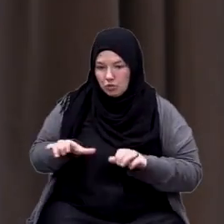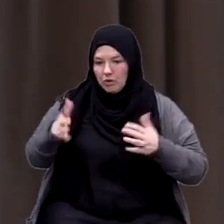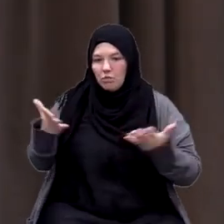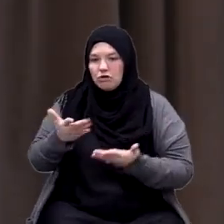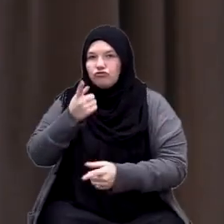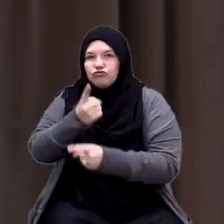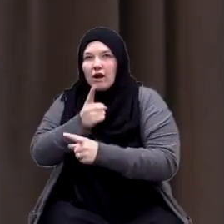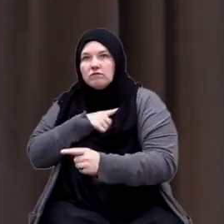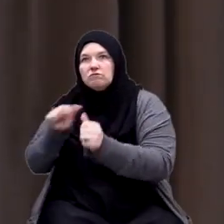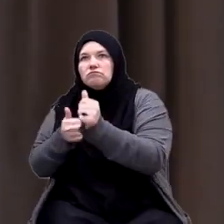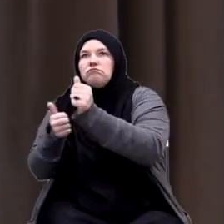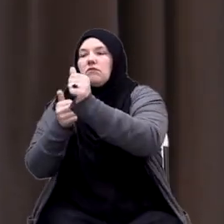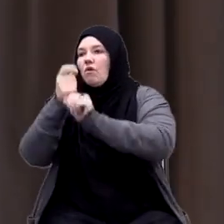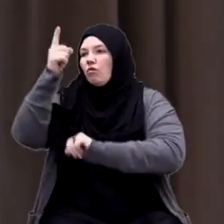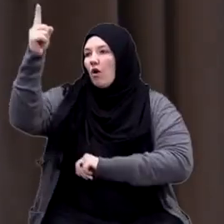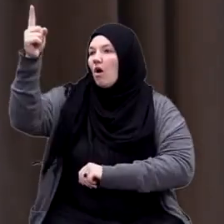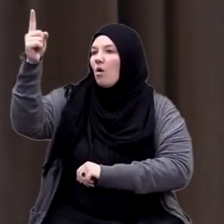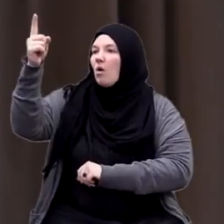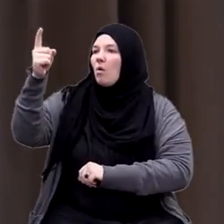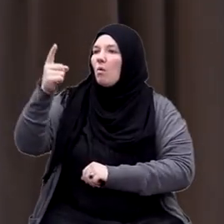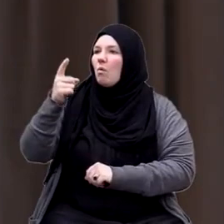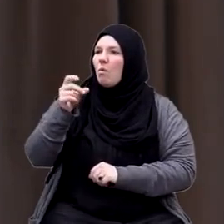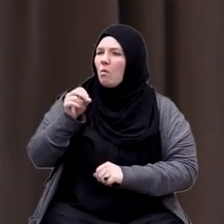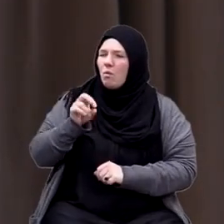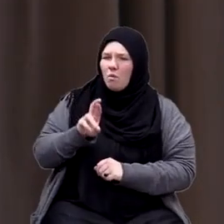Or are we just